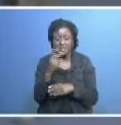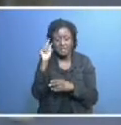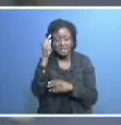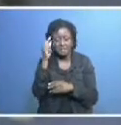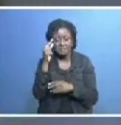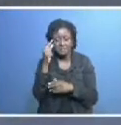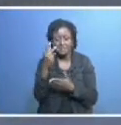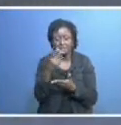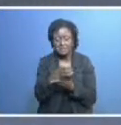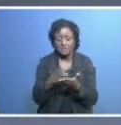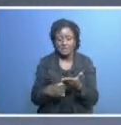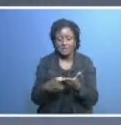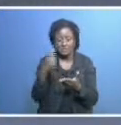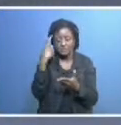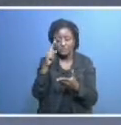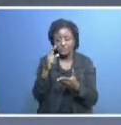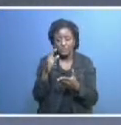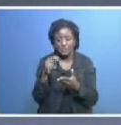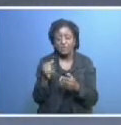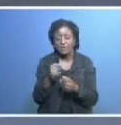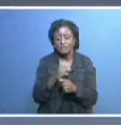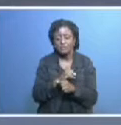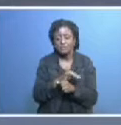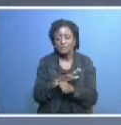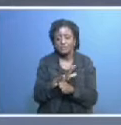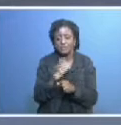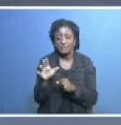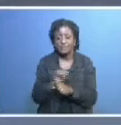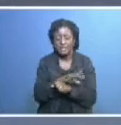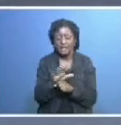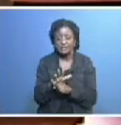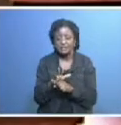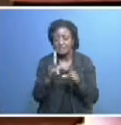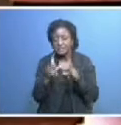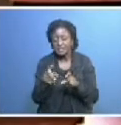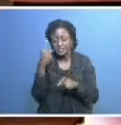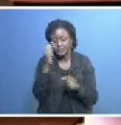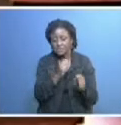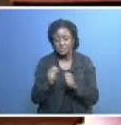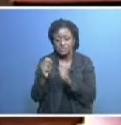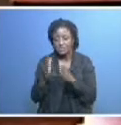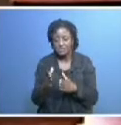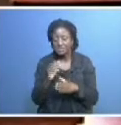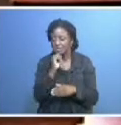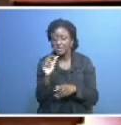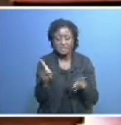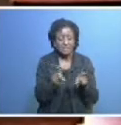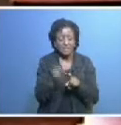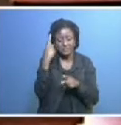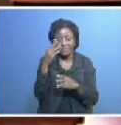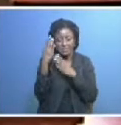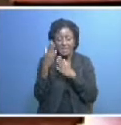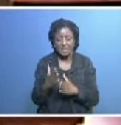to the U.S. for tourists when it fails to do the same for traveling Bahamians. Pintard was critical of Minister of Health and Wellness, the Honorable